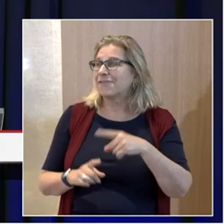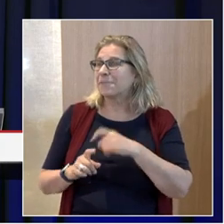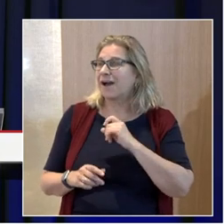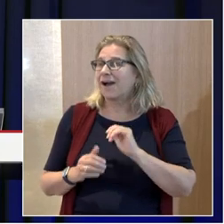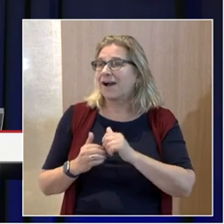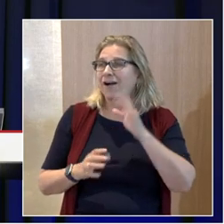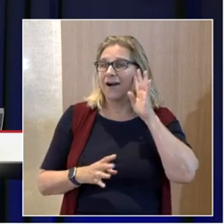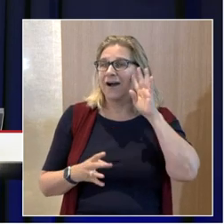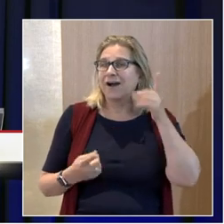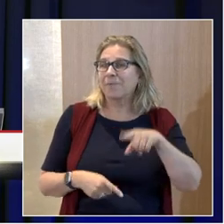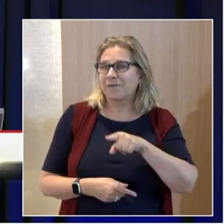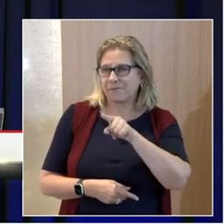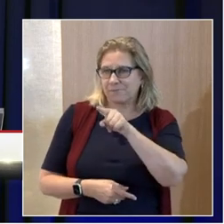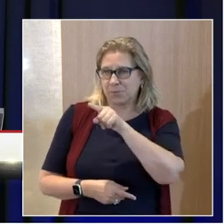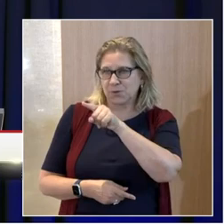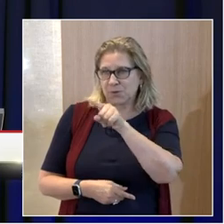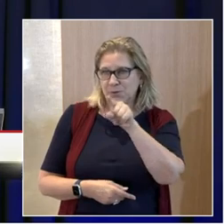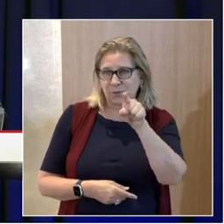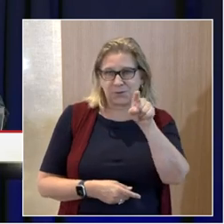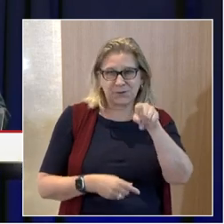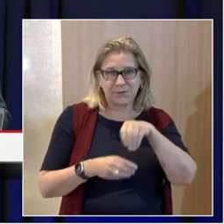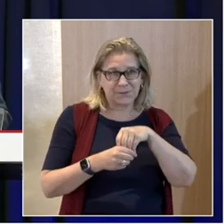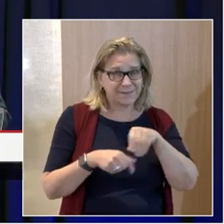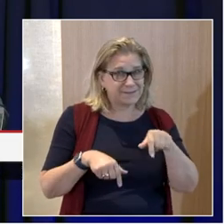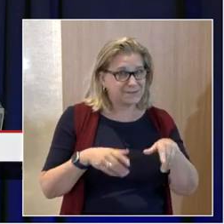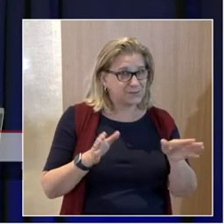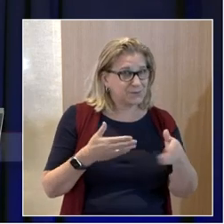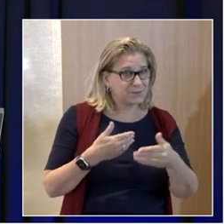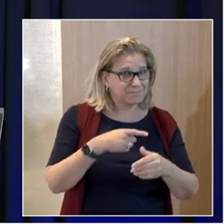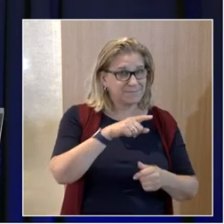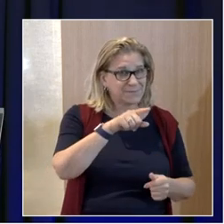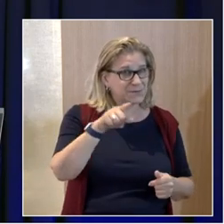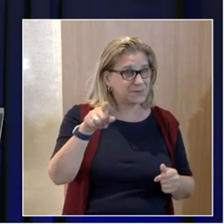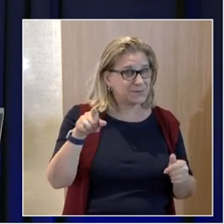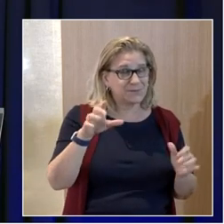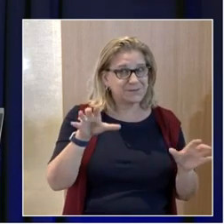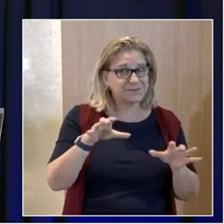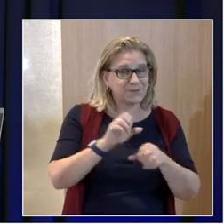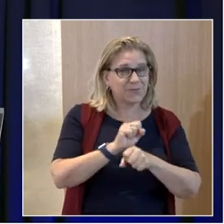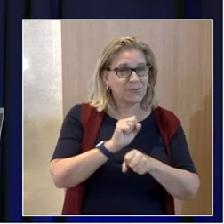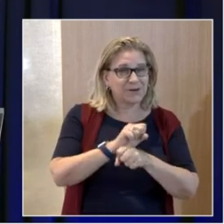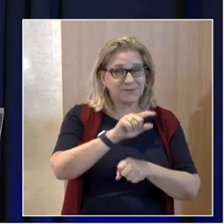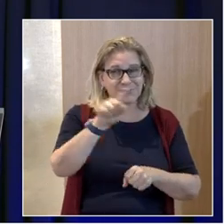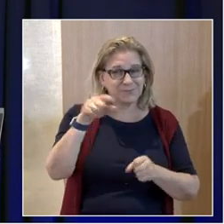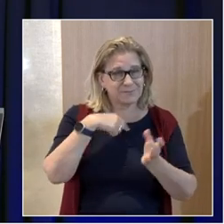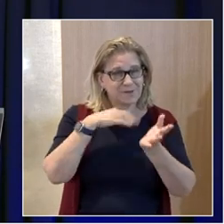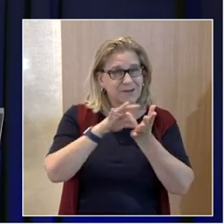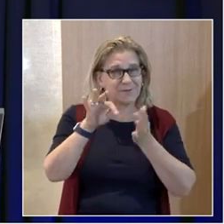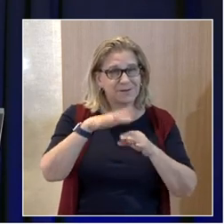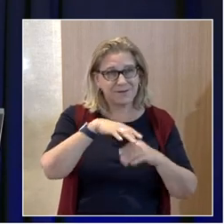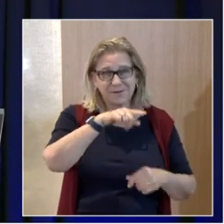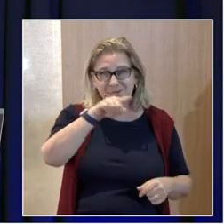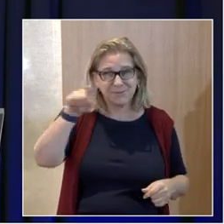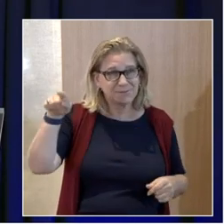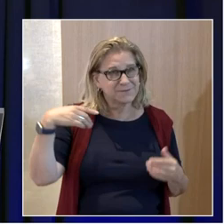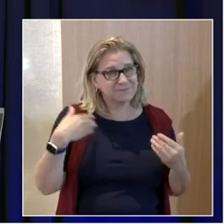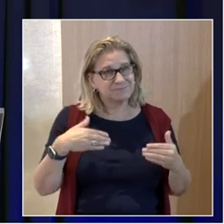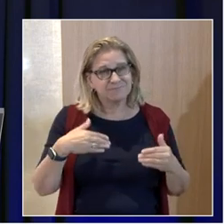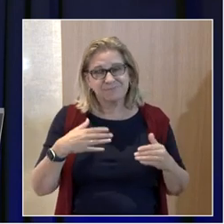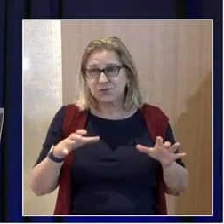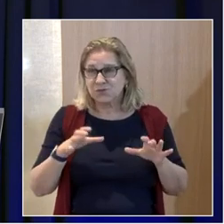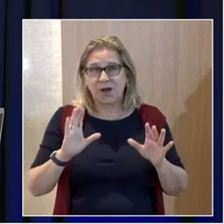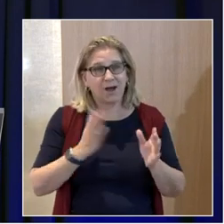day. And we feel like it's our job to ensure a policy environment where you can be